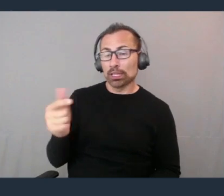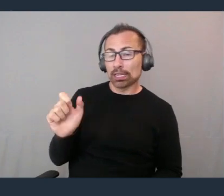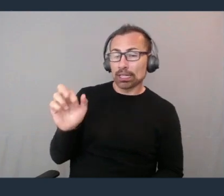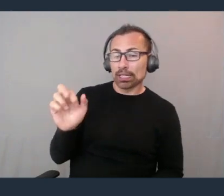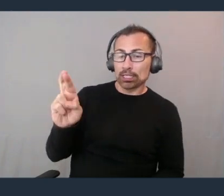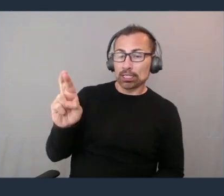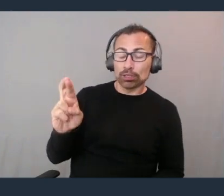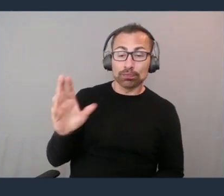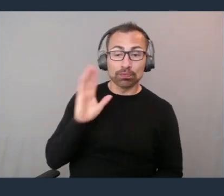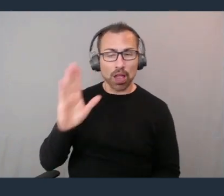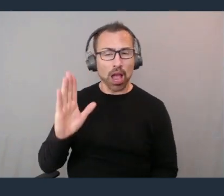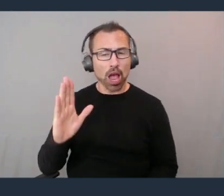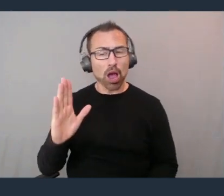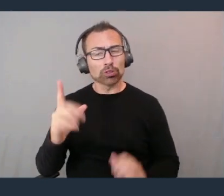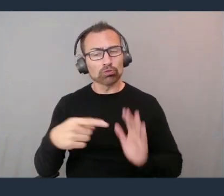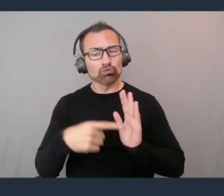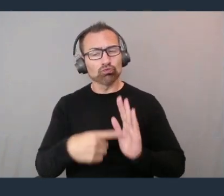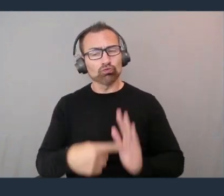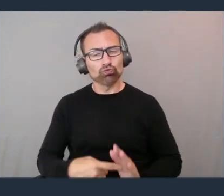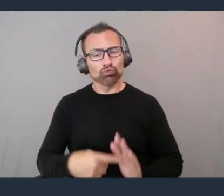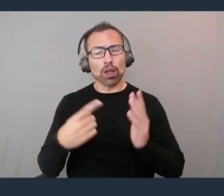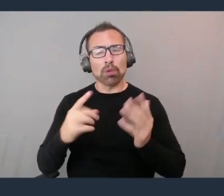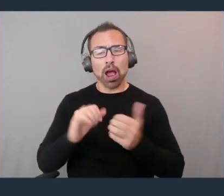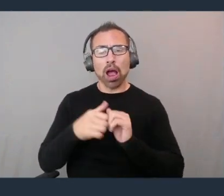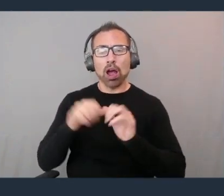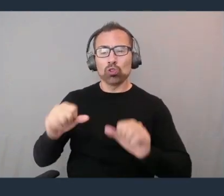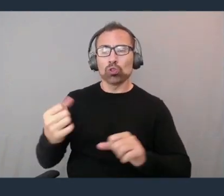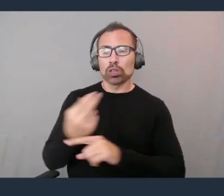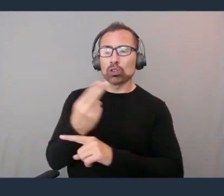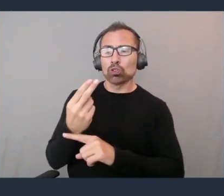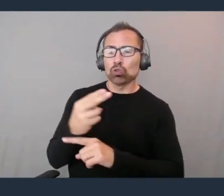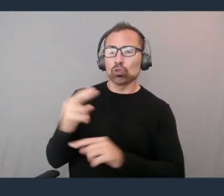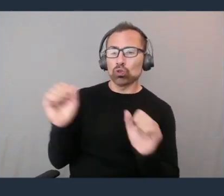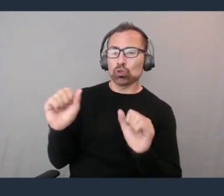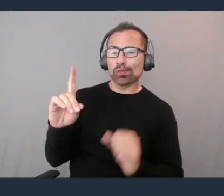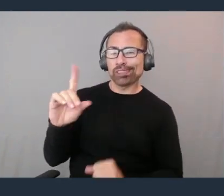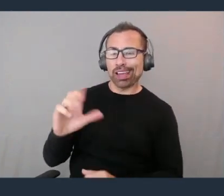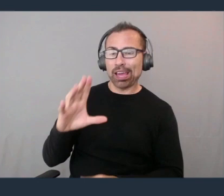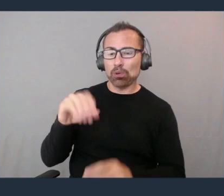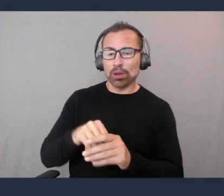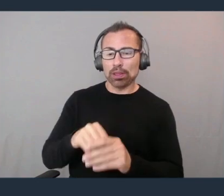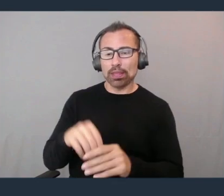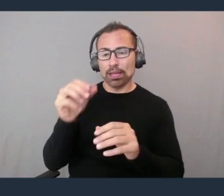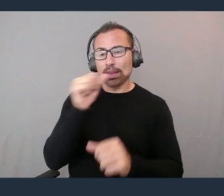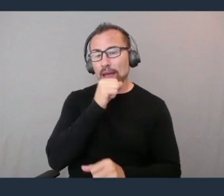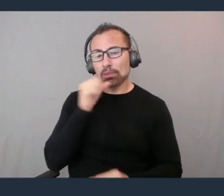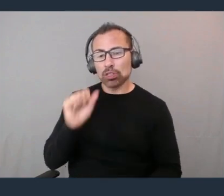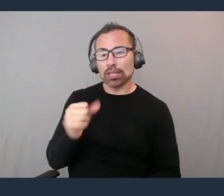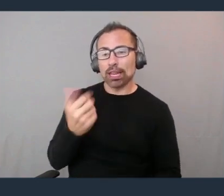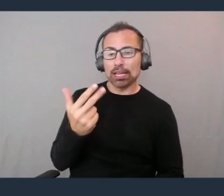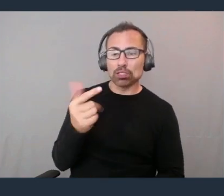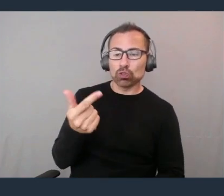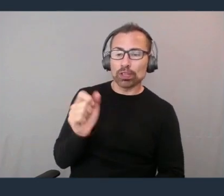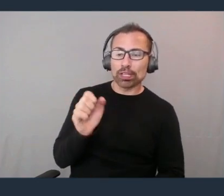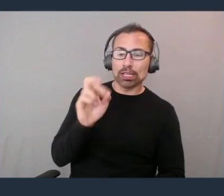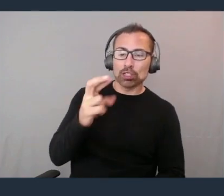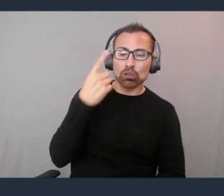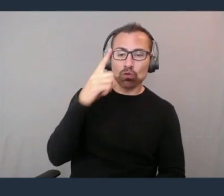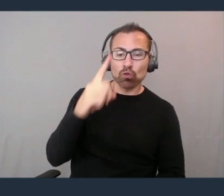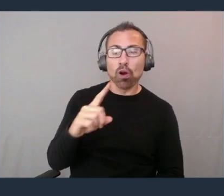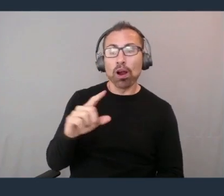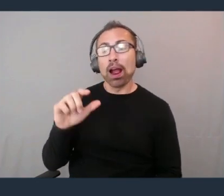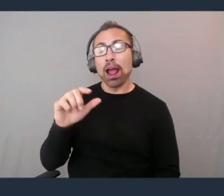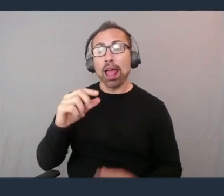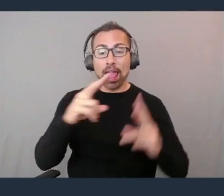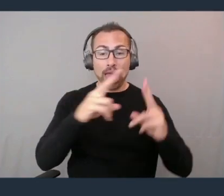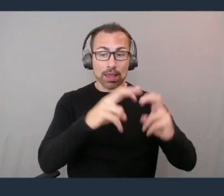that demonstrate how you can use cold data in Amazon S3 Glacier for analytical and machine learning purposes. I